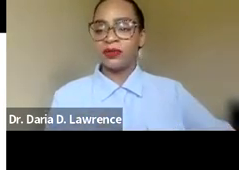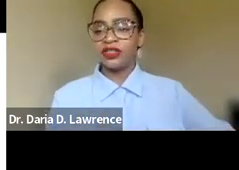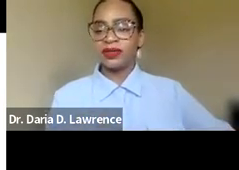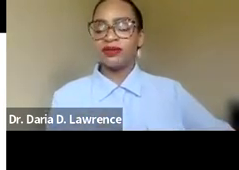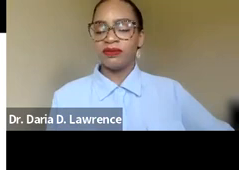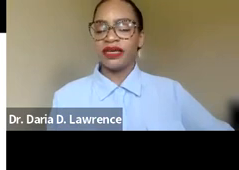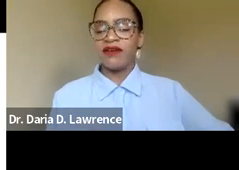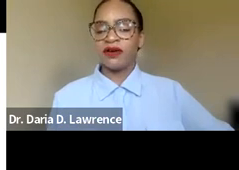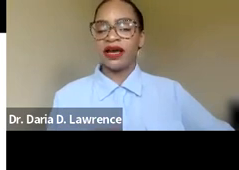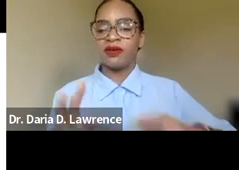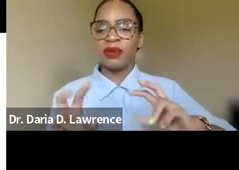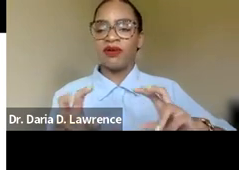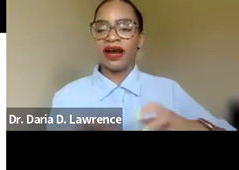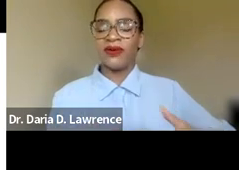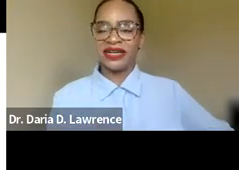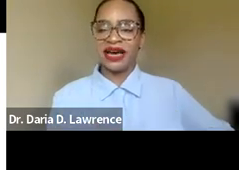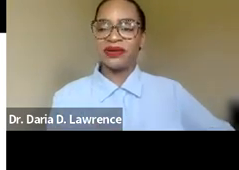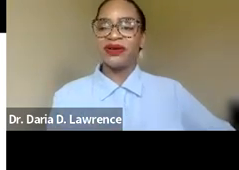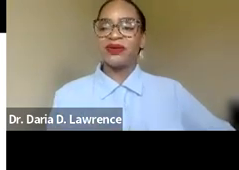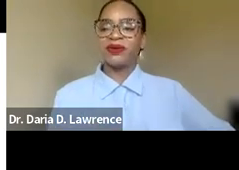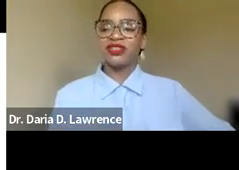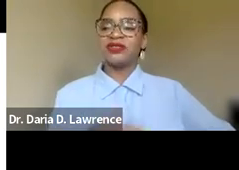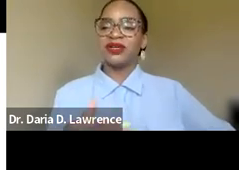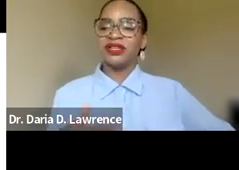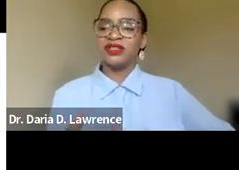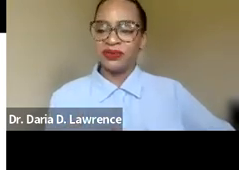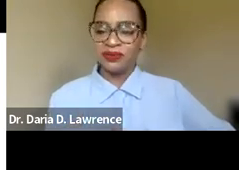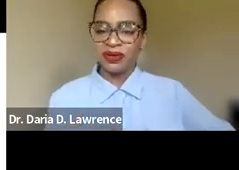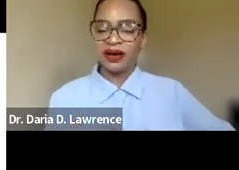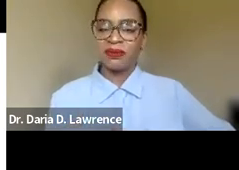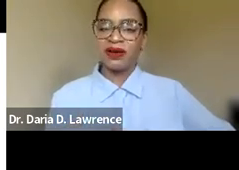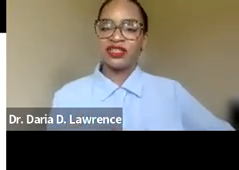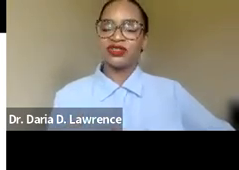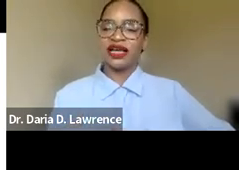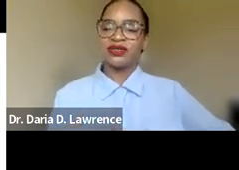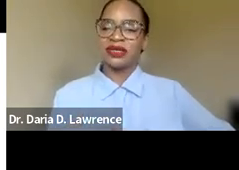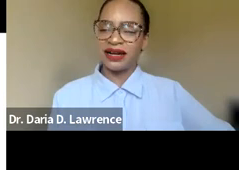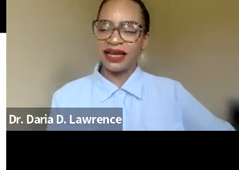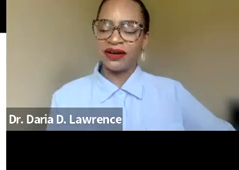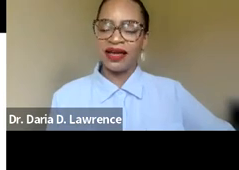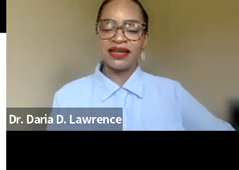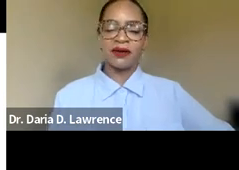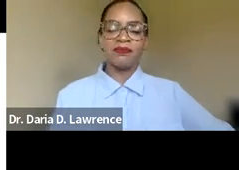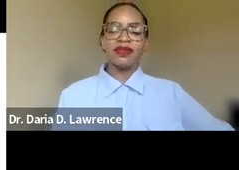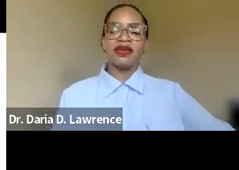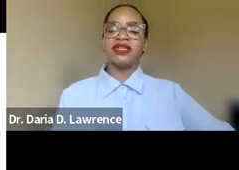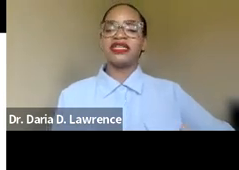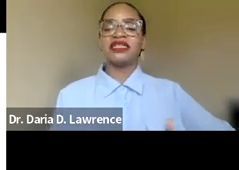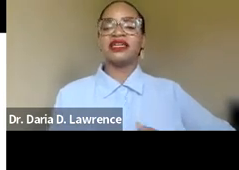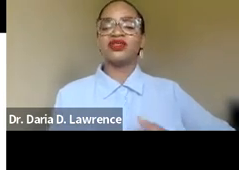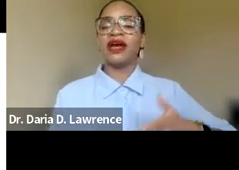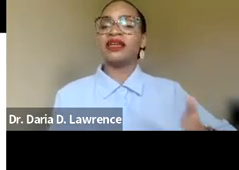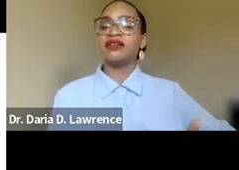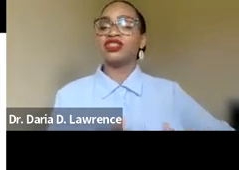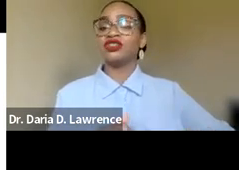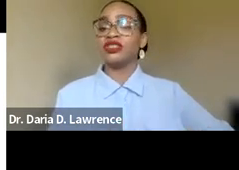activities and enrichment, we gave her a power hour nap where she went to her teacher's classroom and kind of laid her head down. And we did it